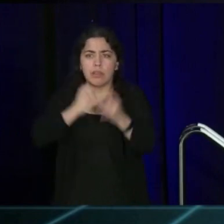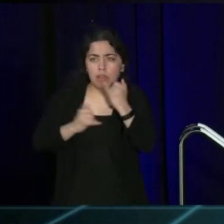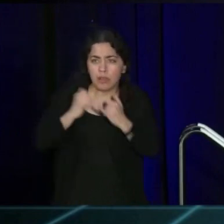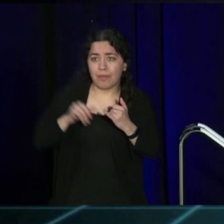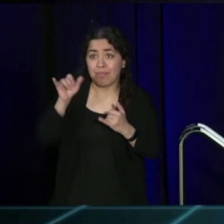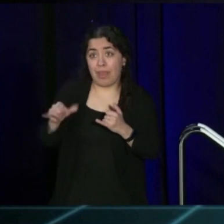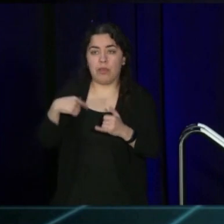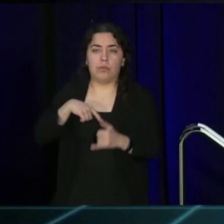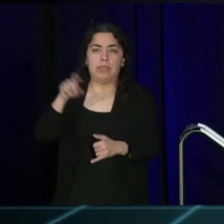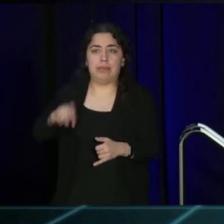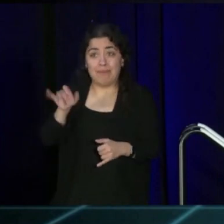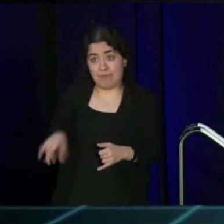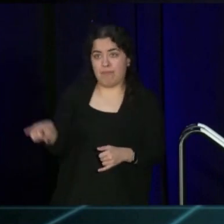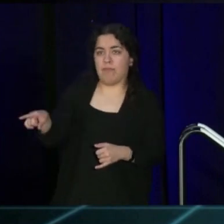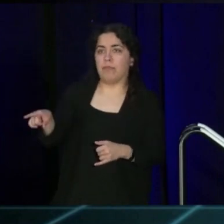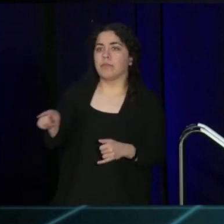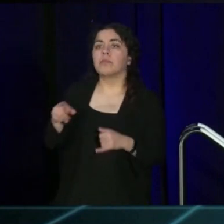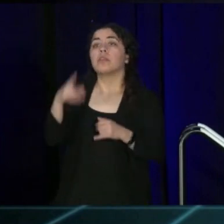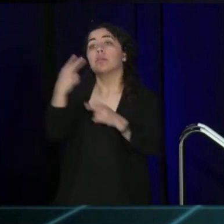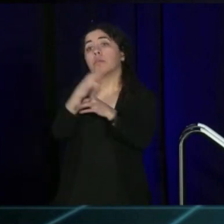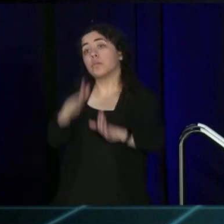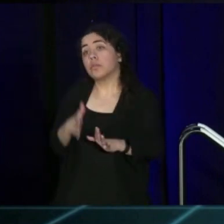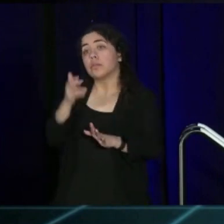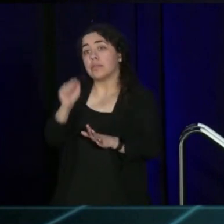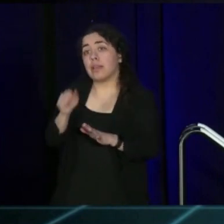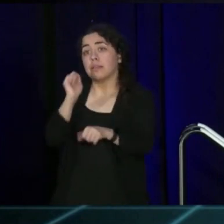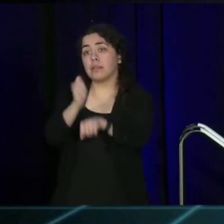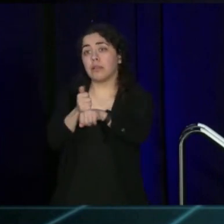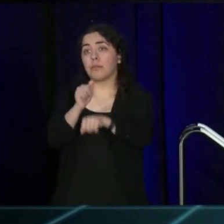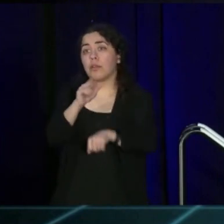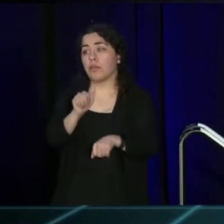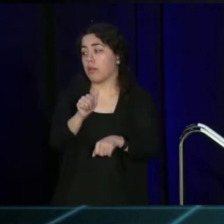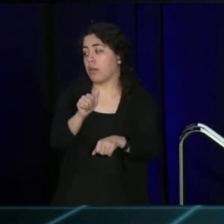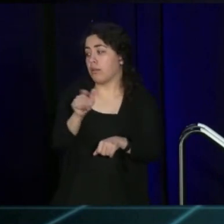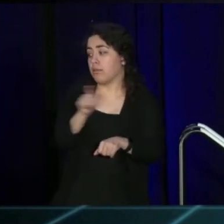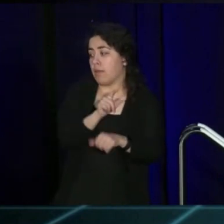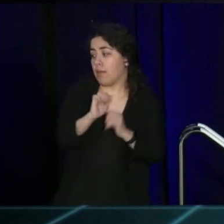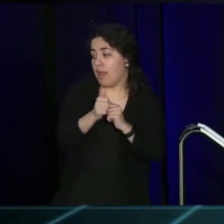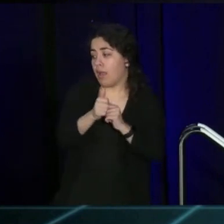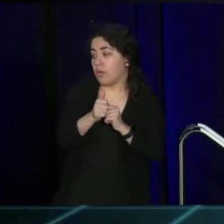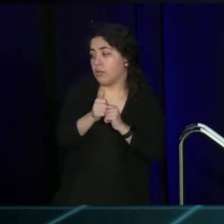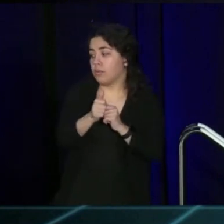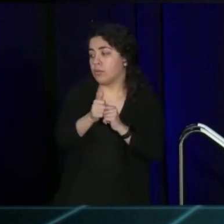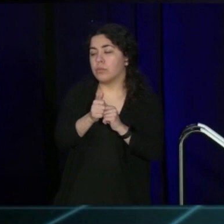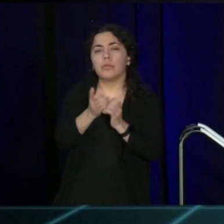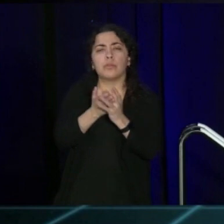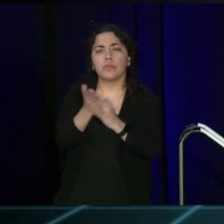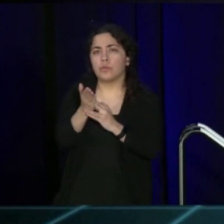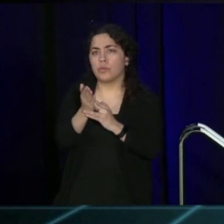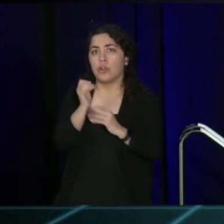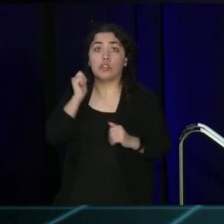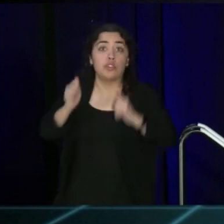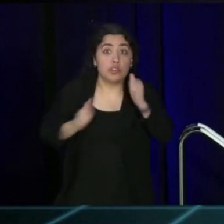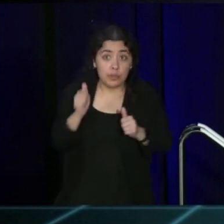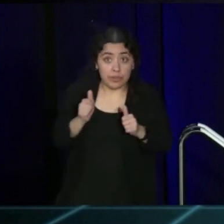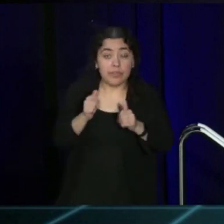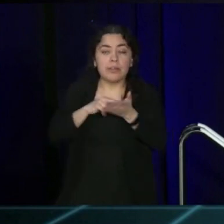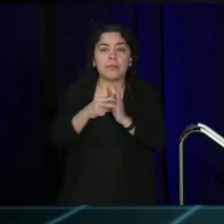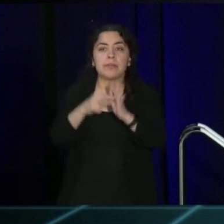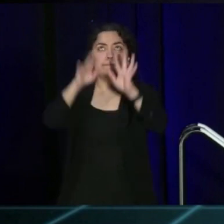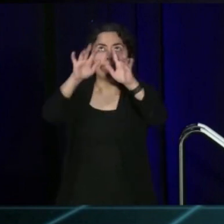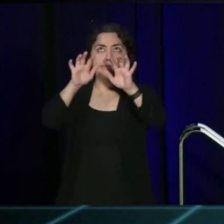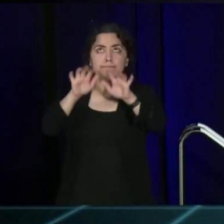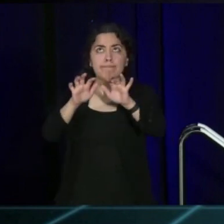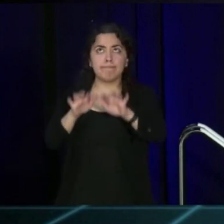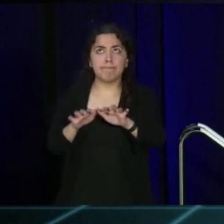need. To use it, we can just set area live to assertive, and then as the user submits the form without losing current focus, they will